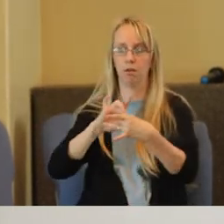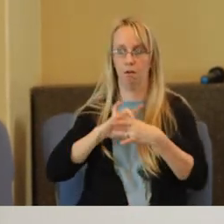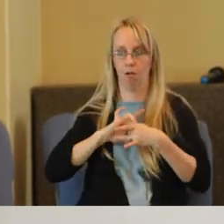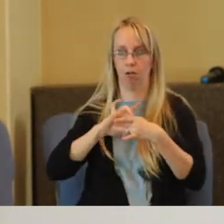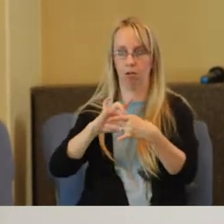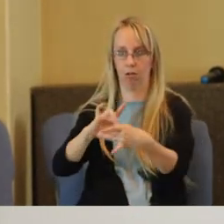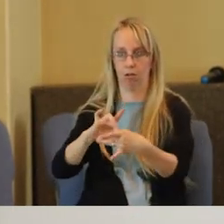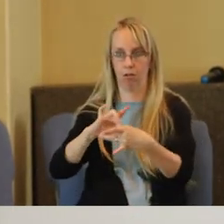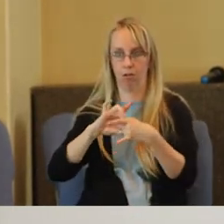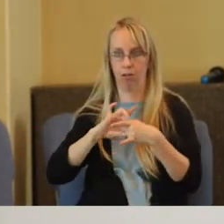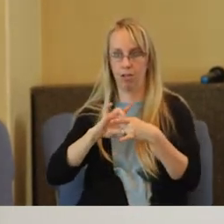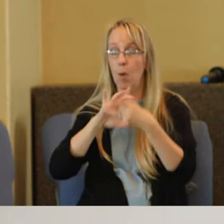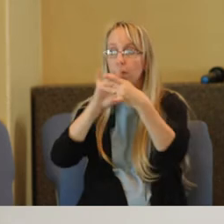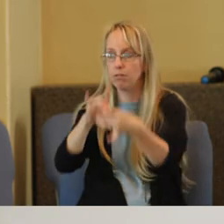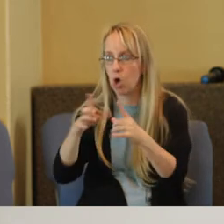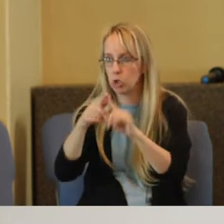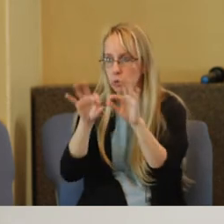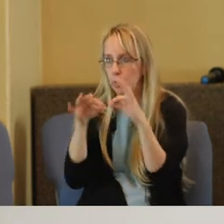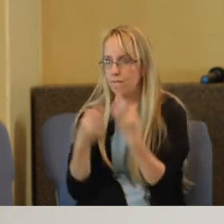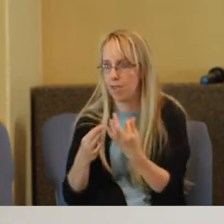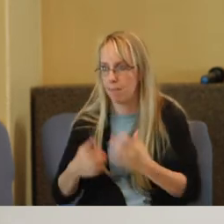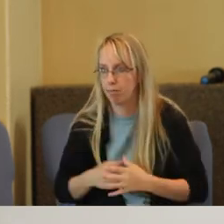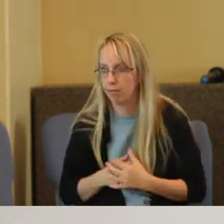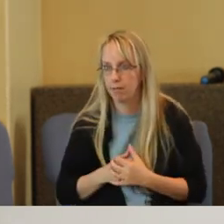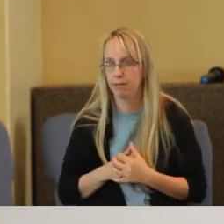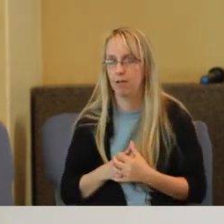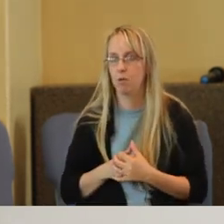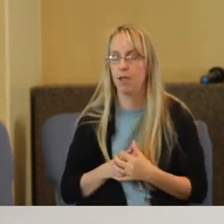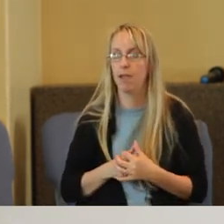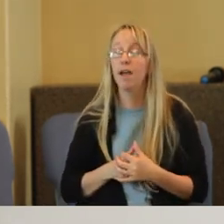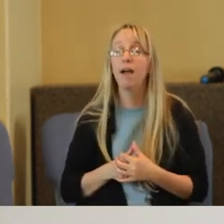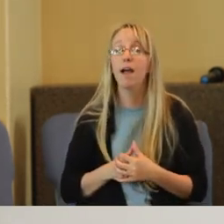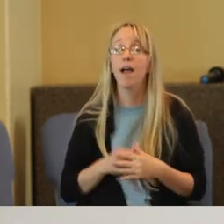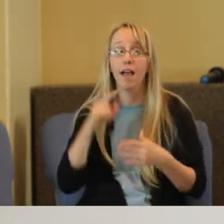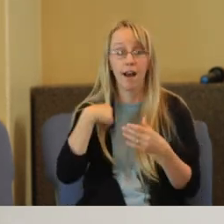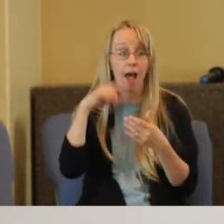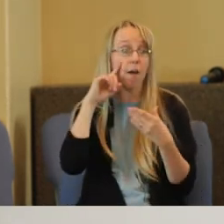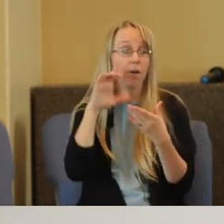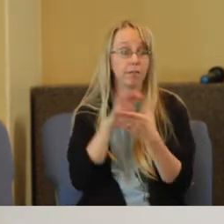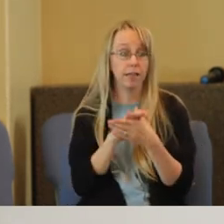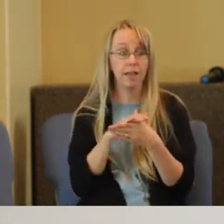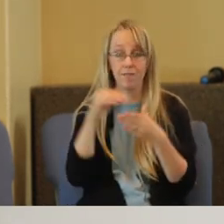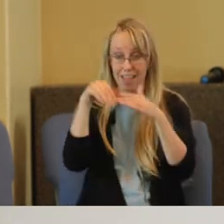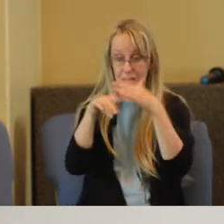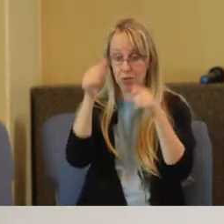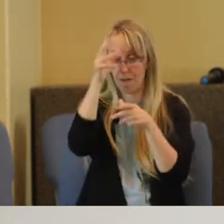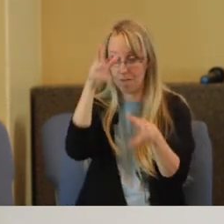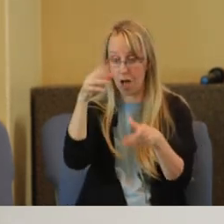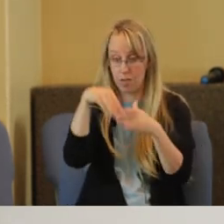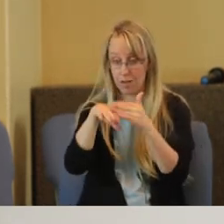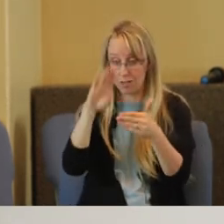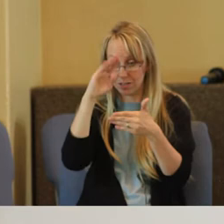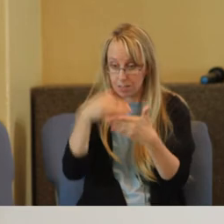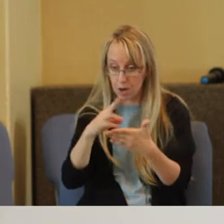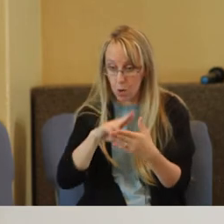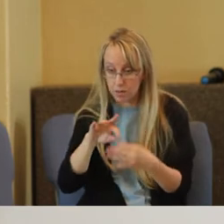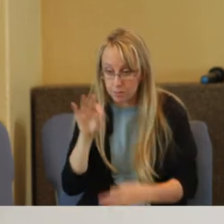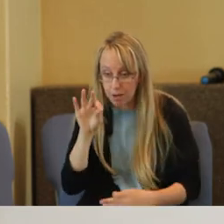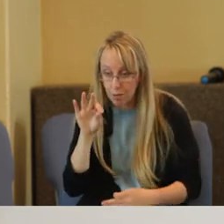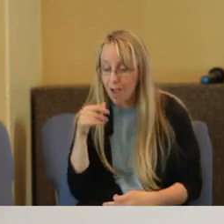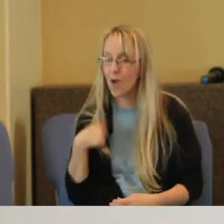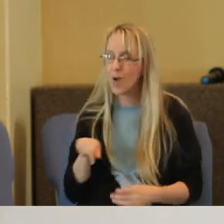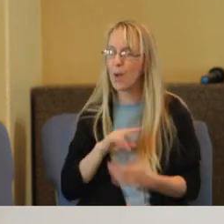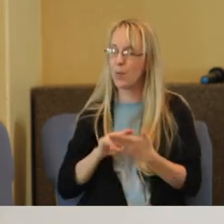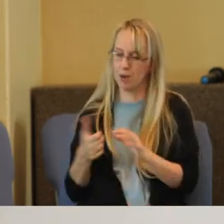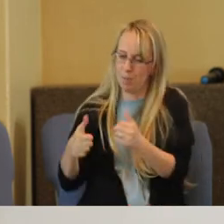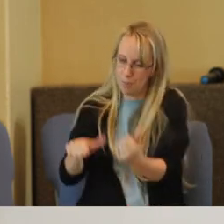Everybody wants to belong to the family. And I believe this into the Father, into the Son, into the Holy Spirit. We're baptizing them, of